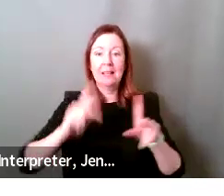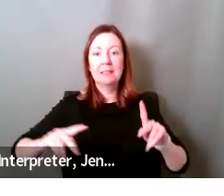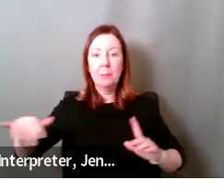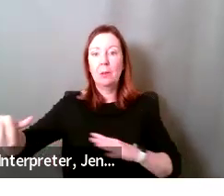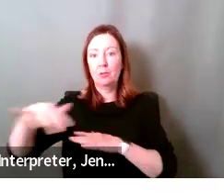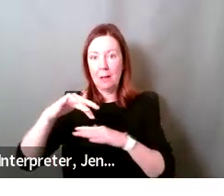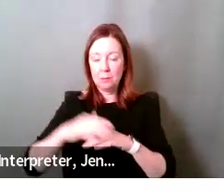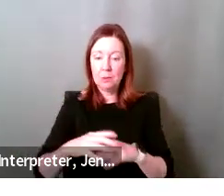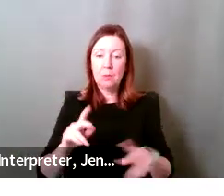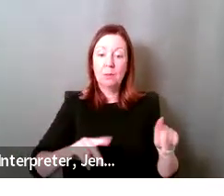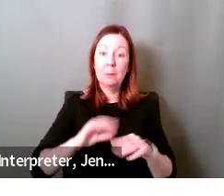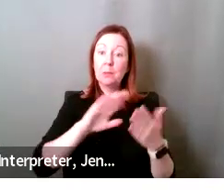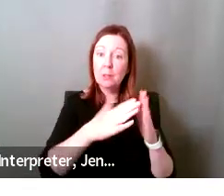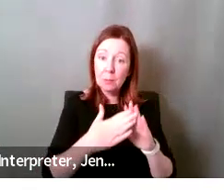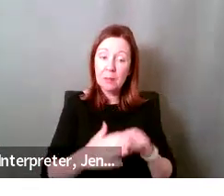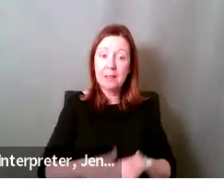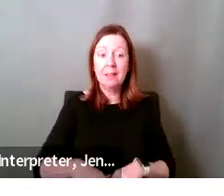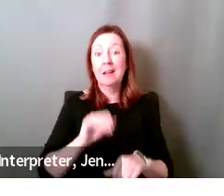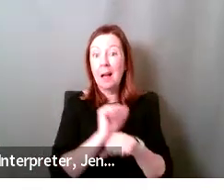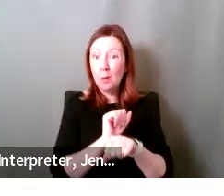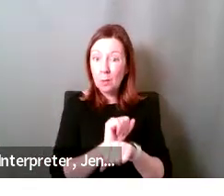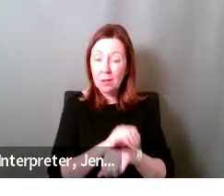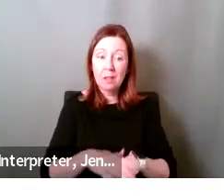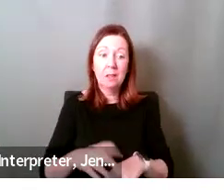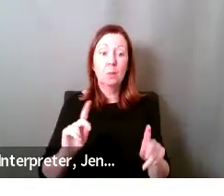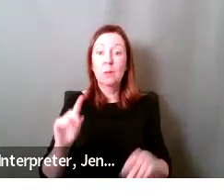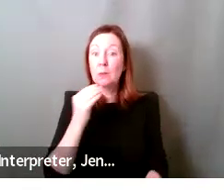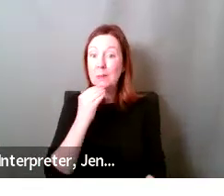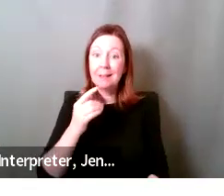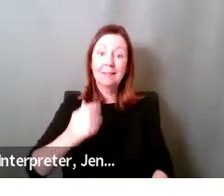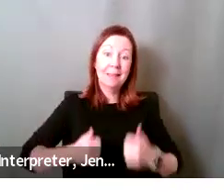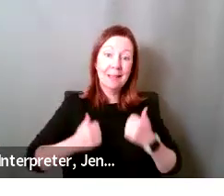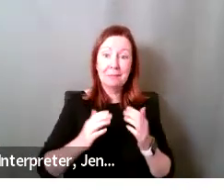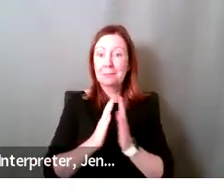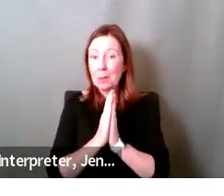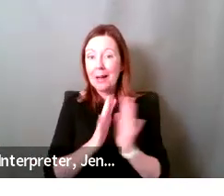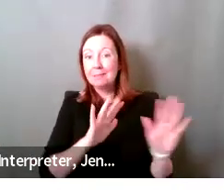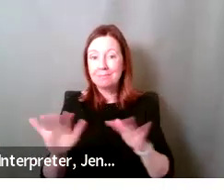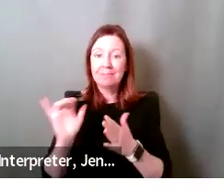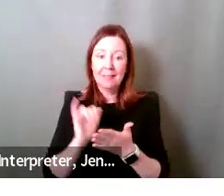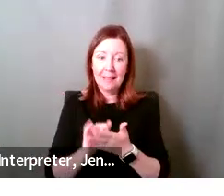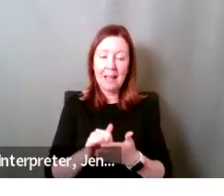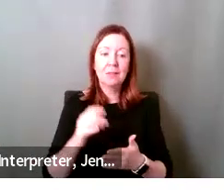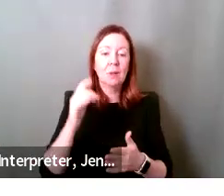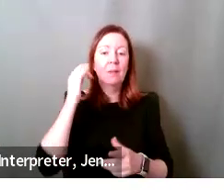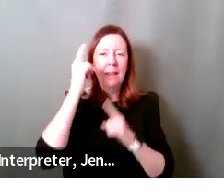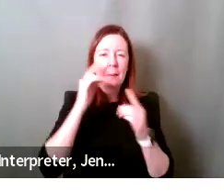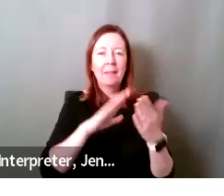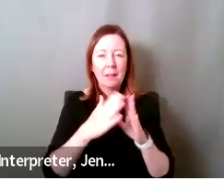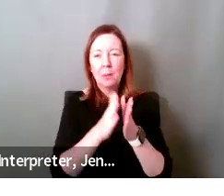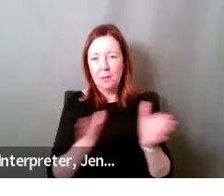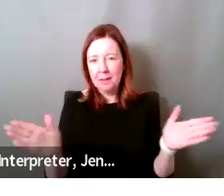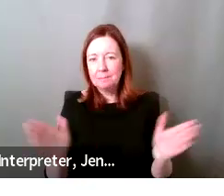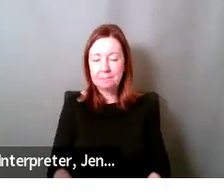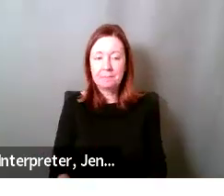around you. So the people in your community, at work, where you eat, live, pray, all that. So just think about the community at